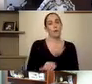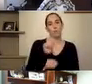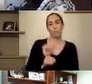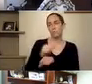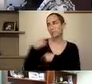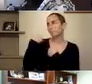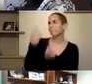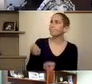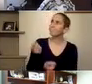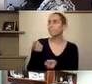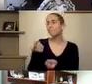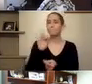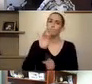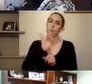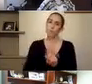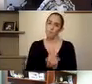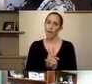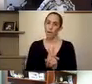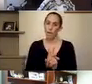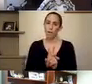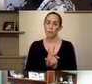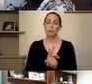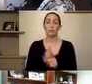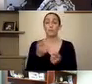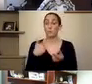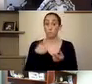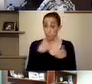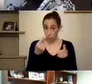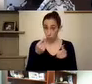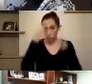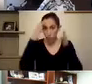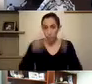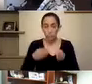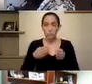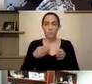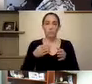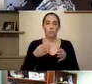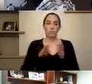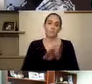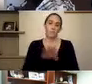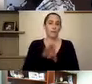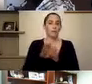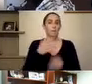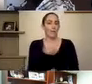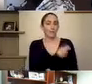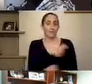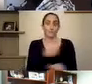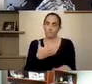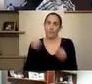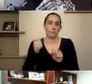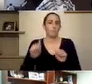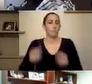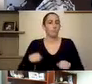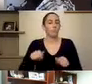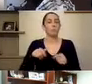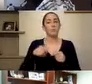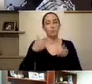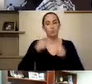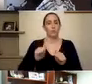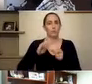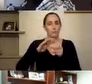last 8 months, which is focusing on rapidly developing a vaccine to combat the COVID-19